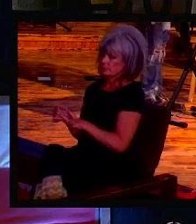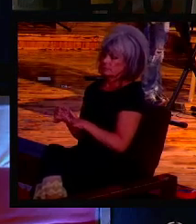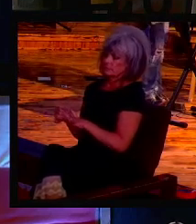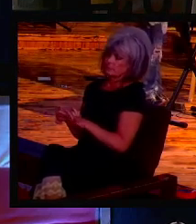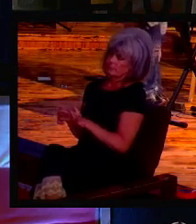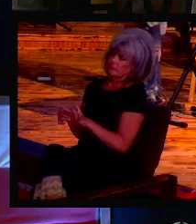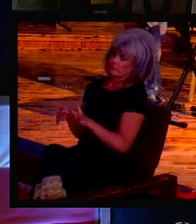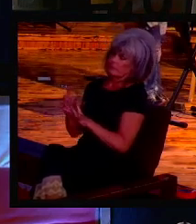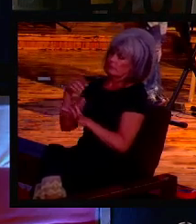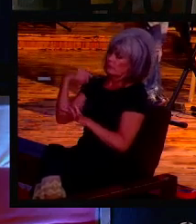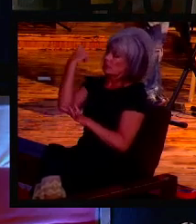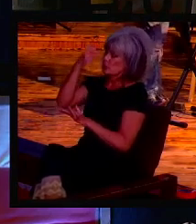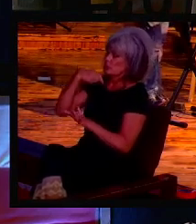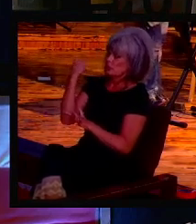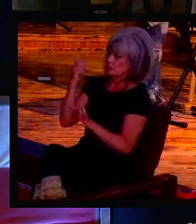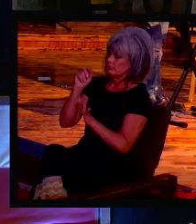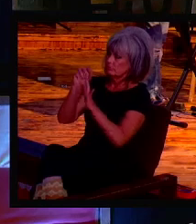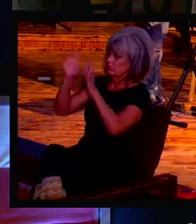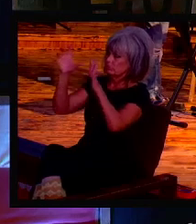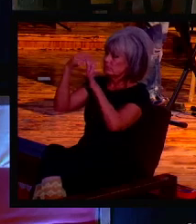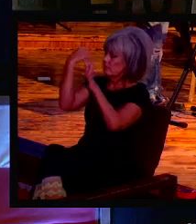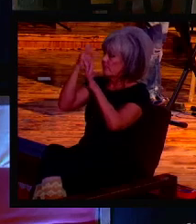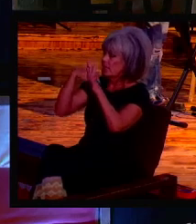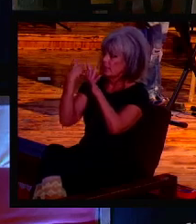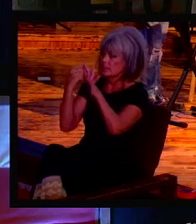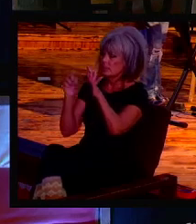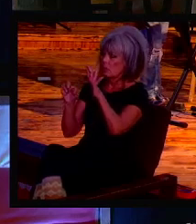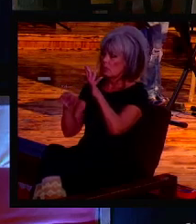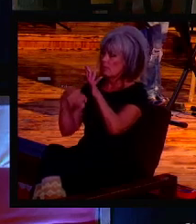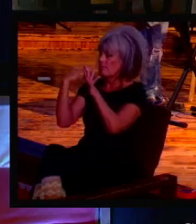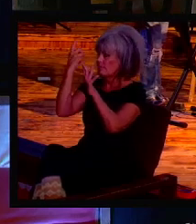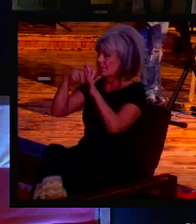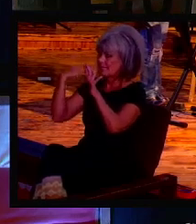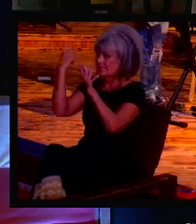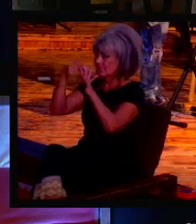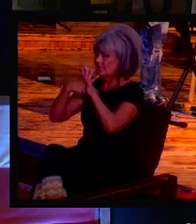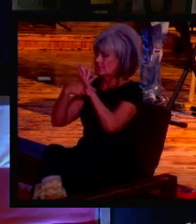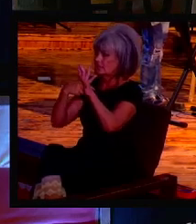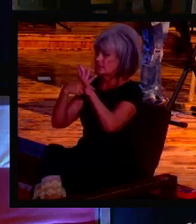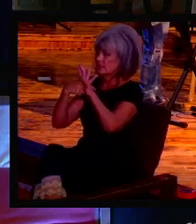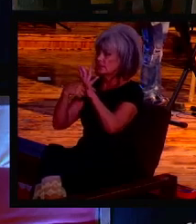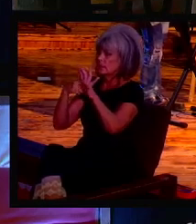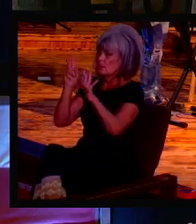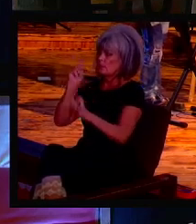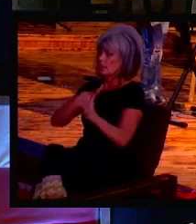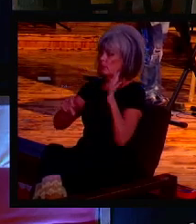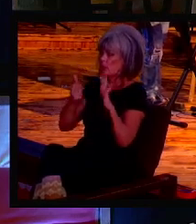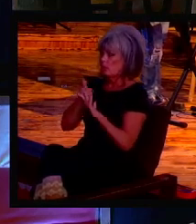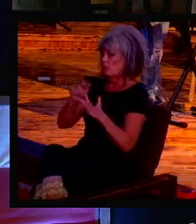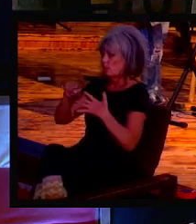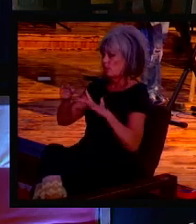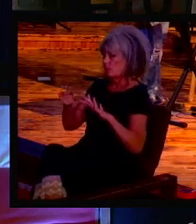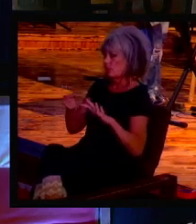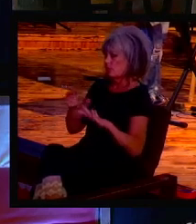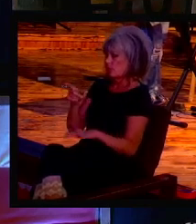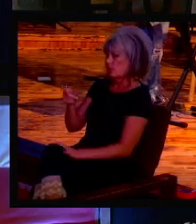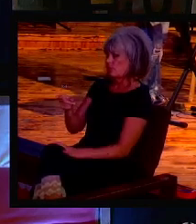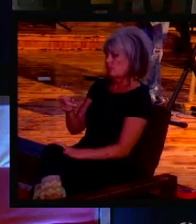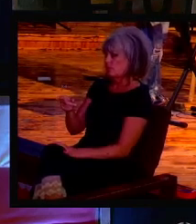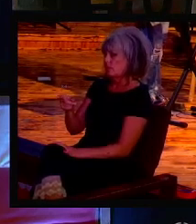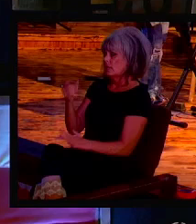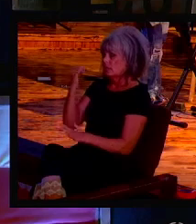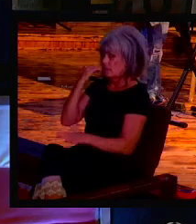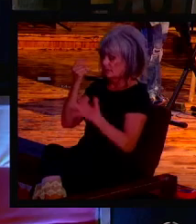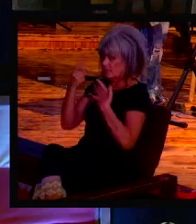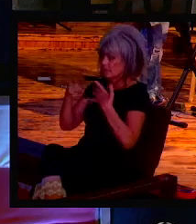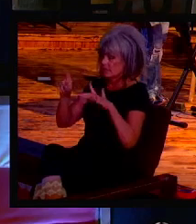Picture the face or faces of those who hurt you. Because to successfully go through this cycle,